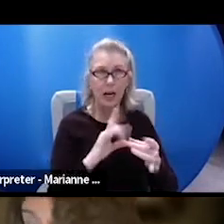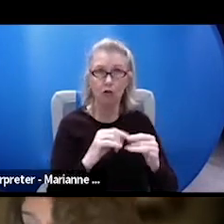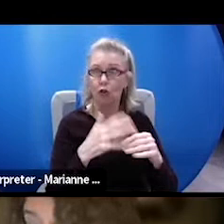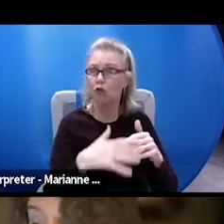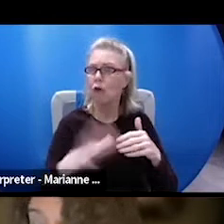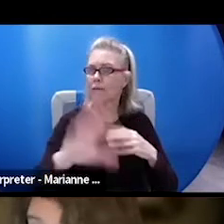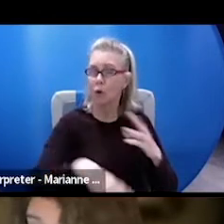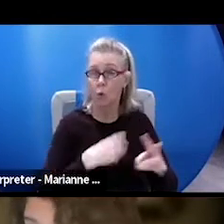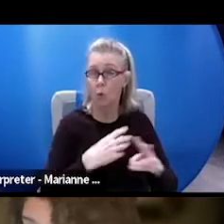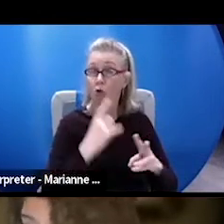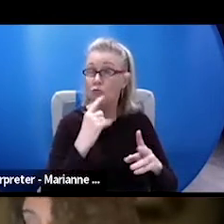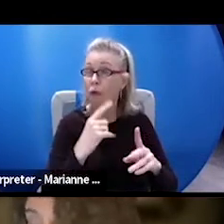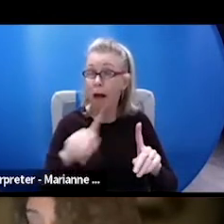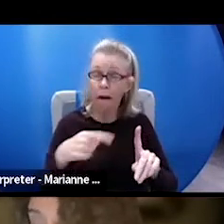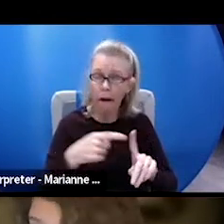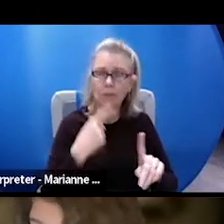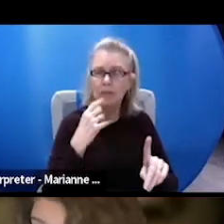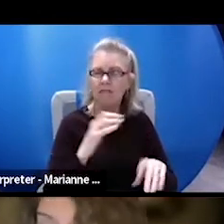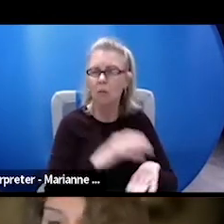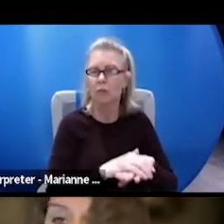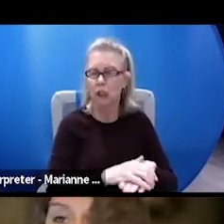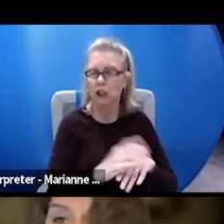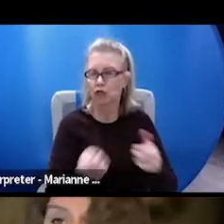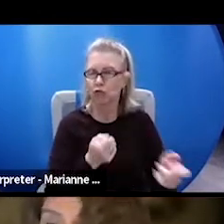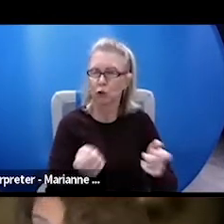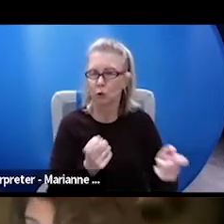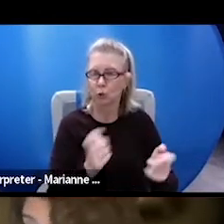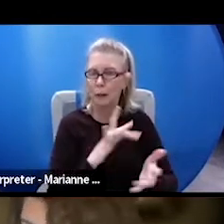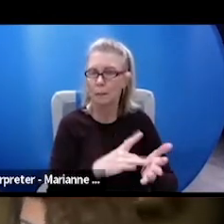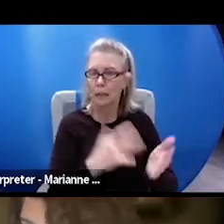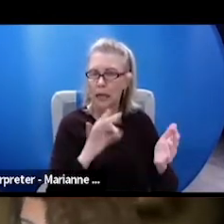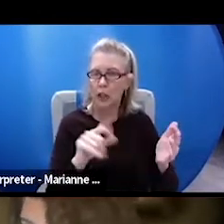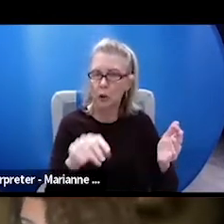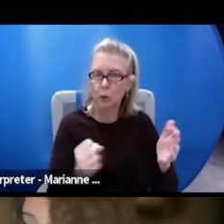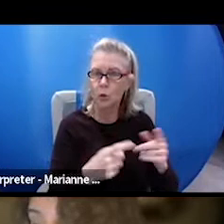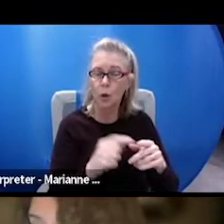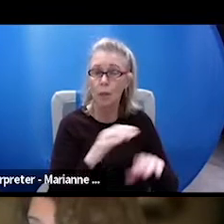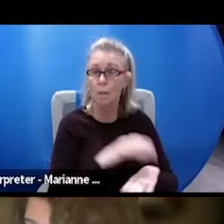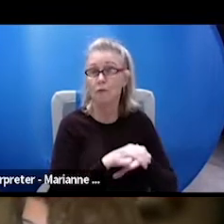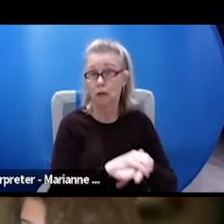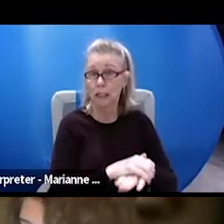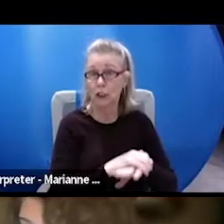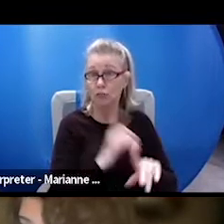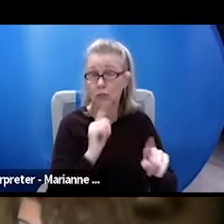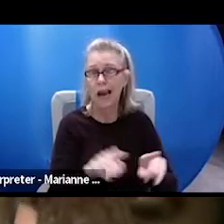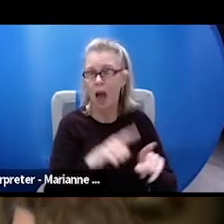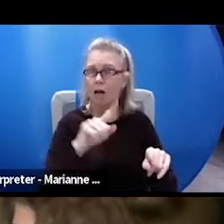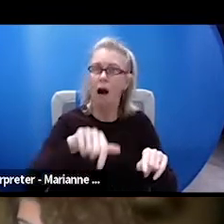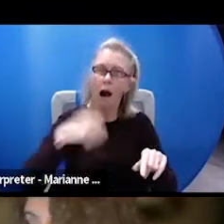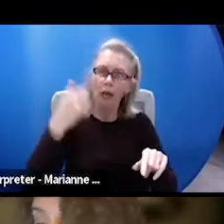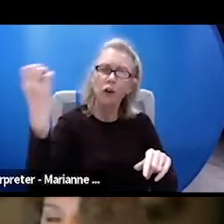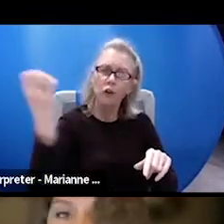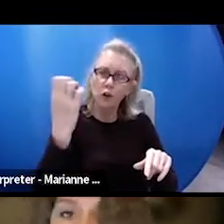to British rule from the mid-1920s, when the British Mandate authorities, like other European colonial